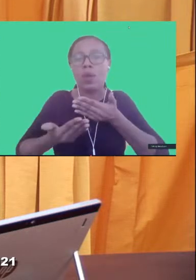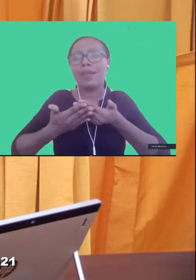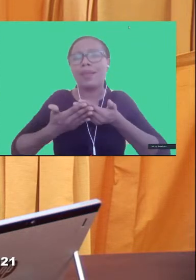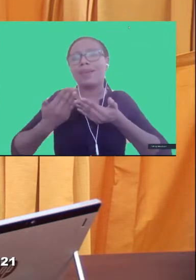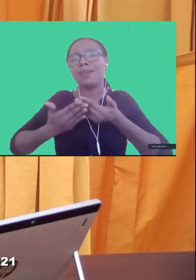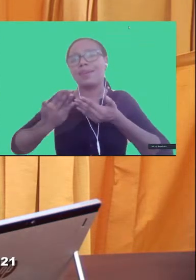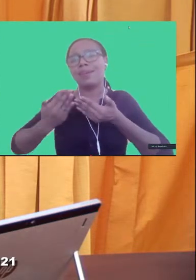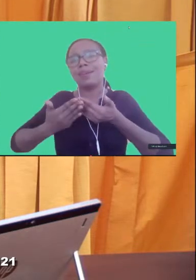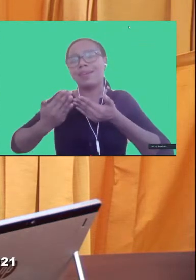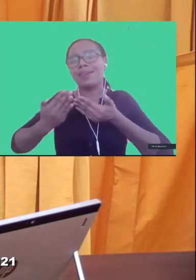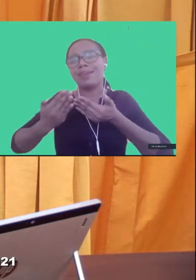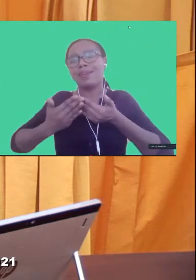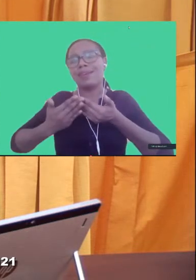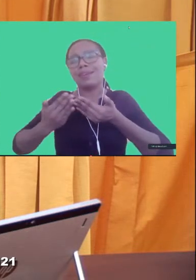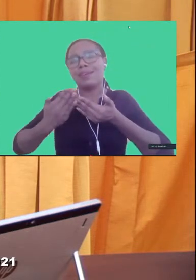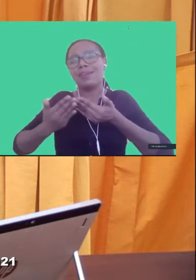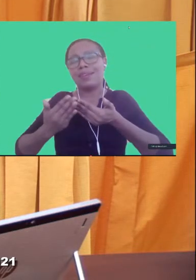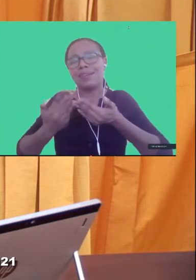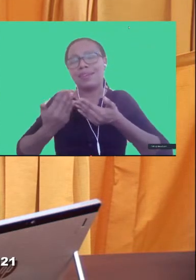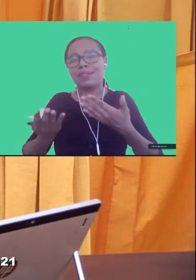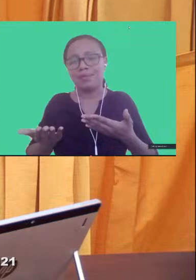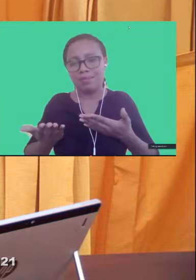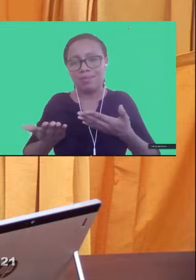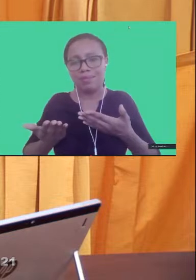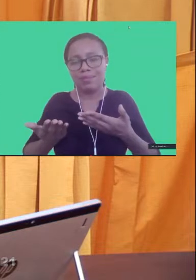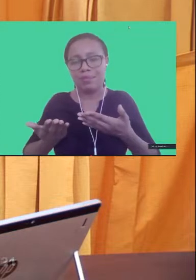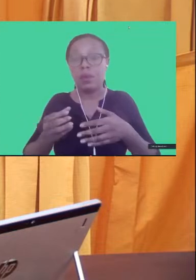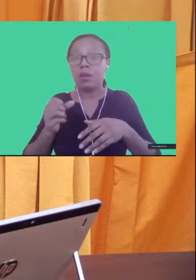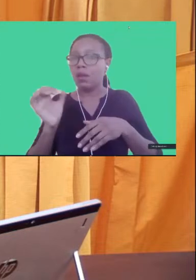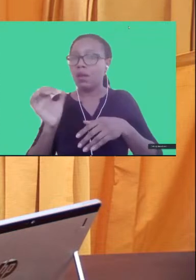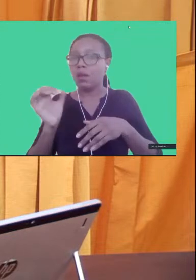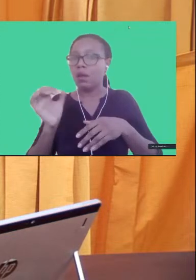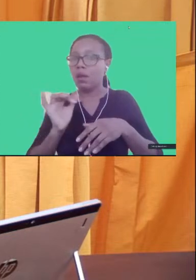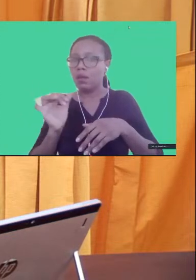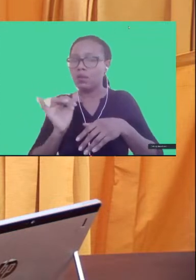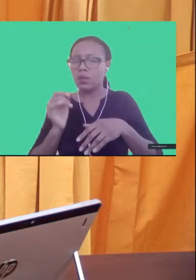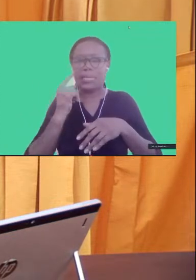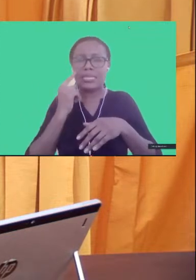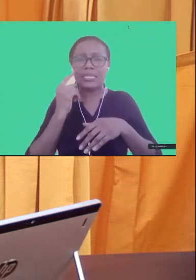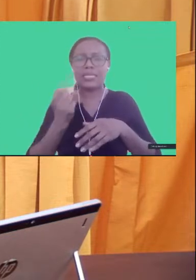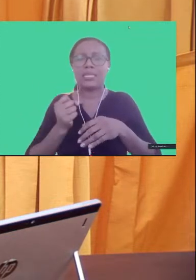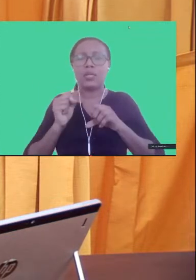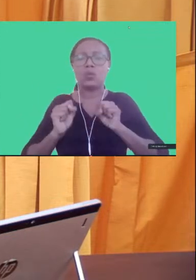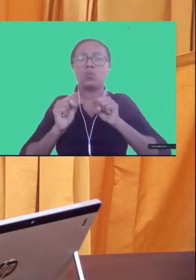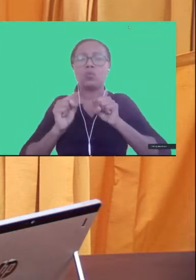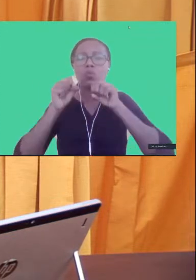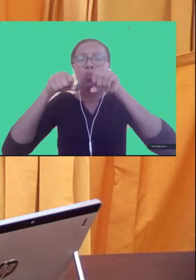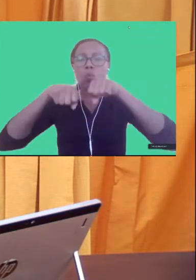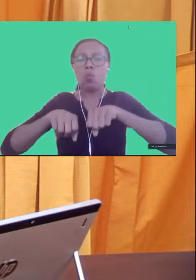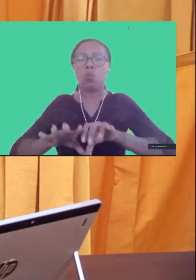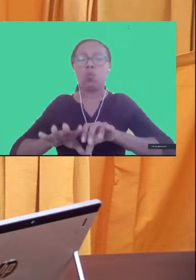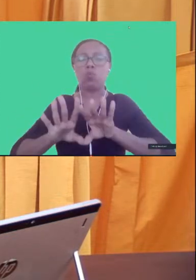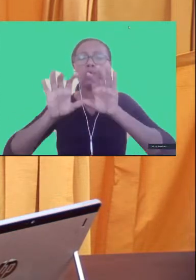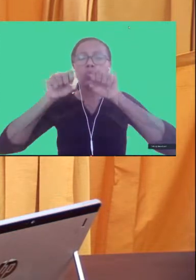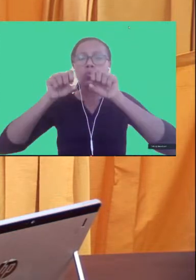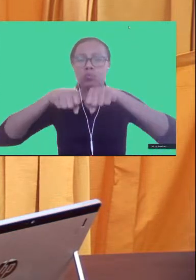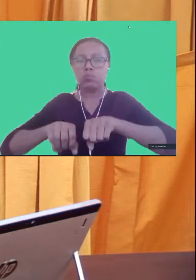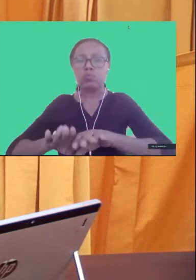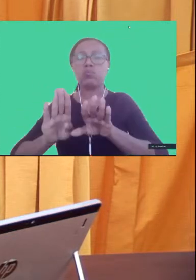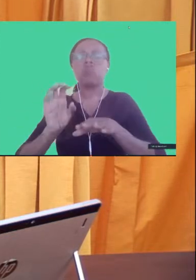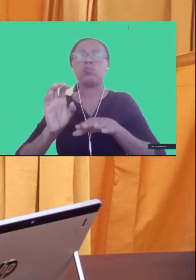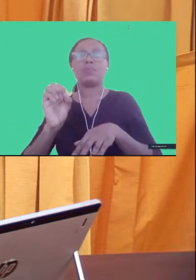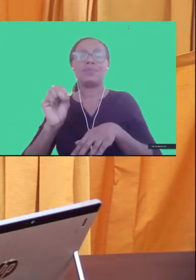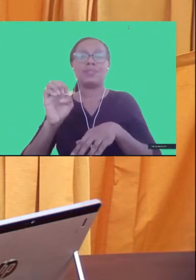at the ocean. And I have my project manager there only recently